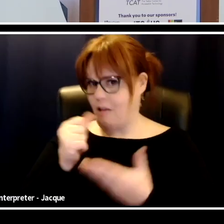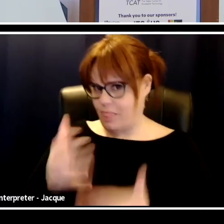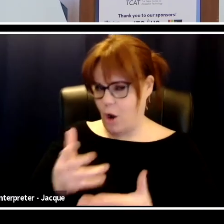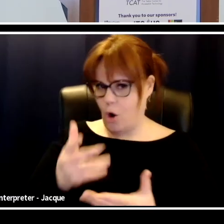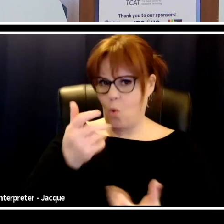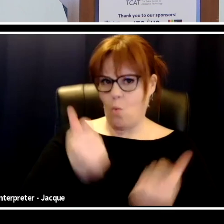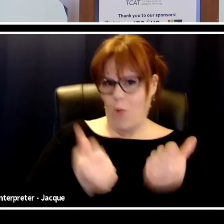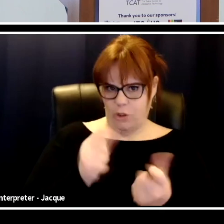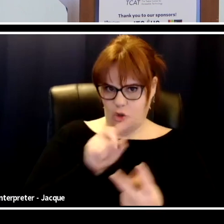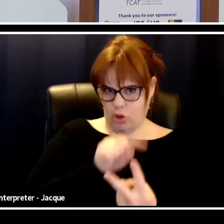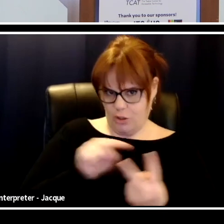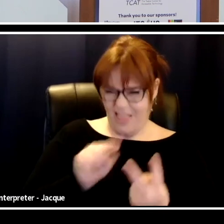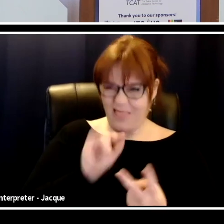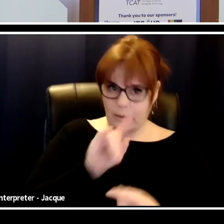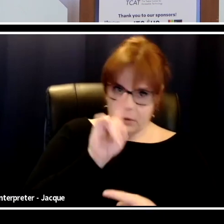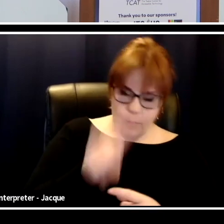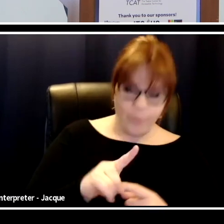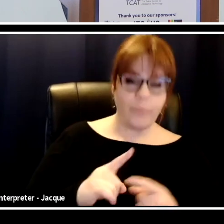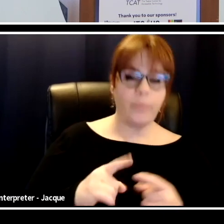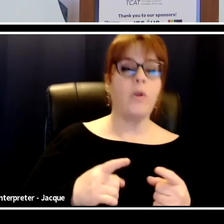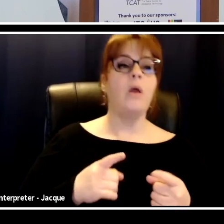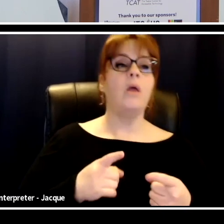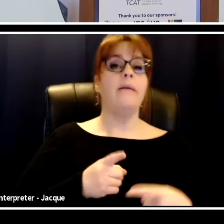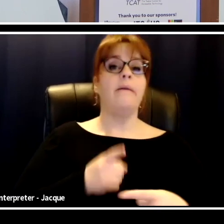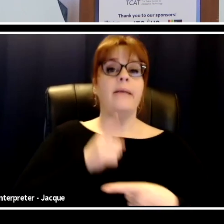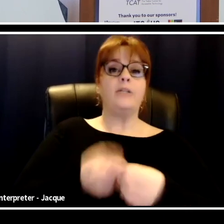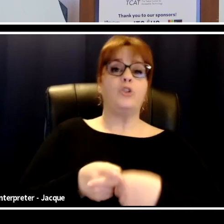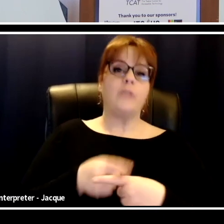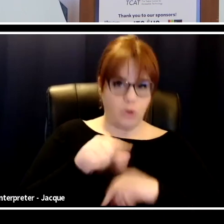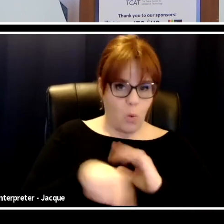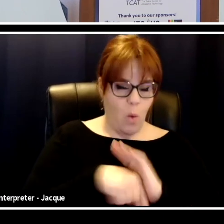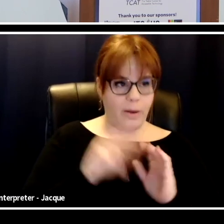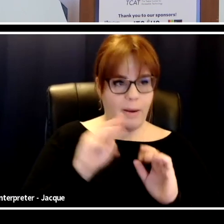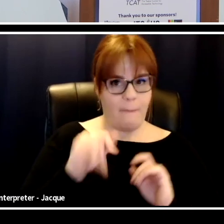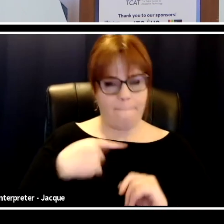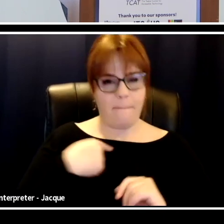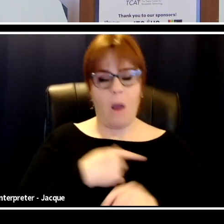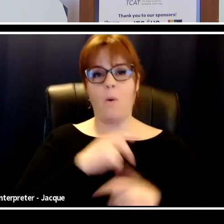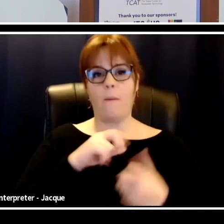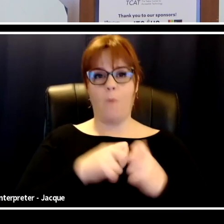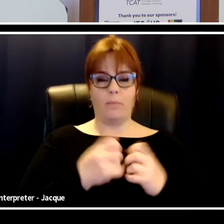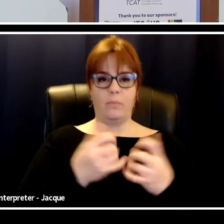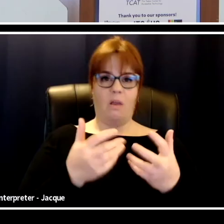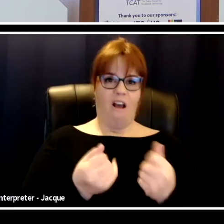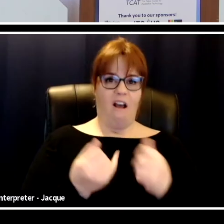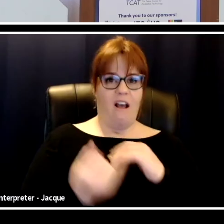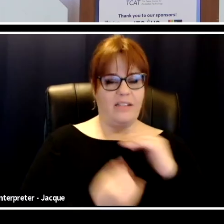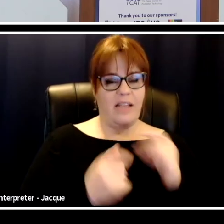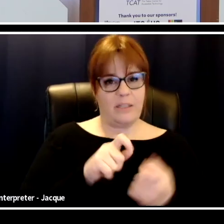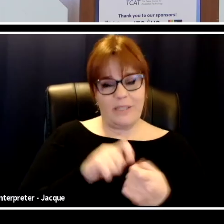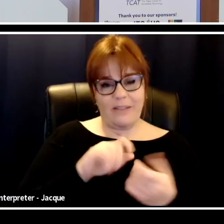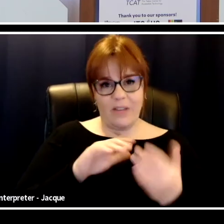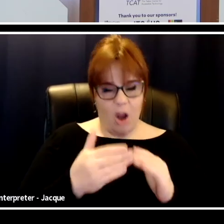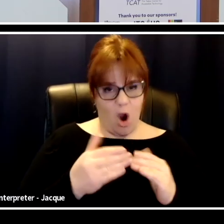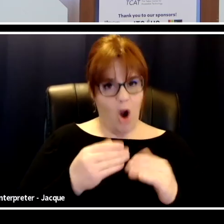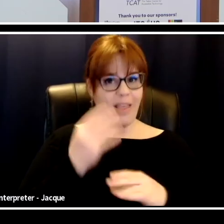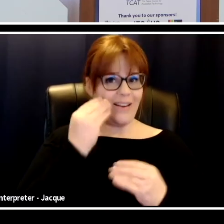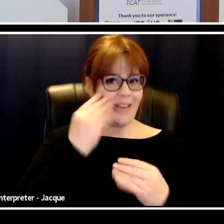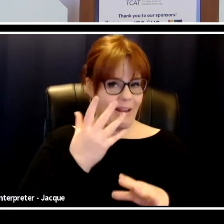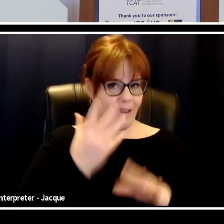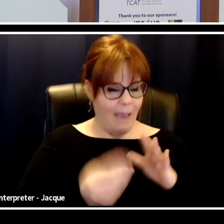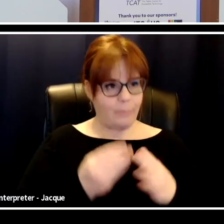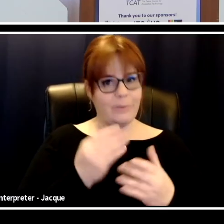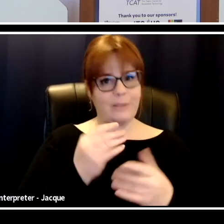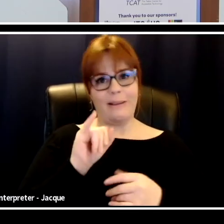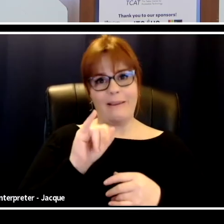The next is a kind of intersection quality map. Are quality problems isolated in specific neighborhoods? Are those data gaps? Are they infrastructure gaps